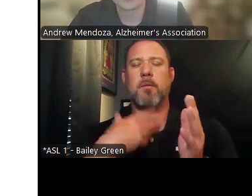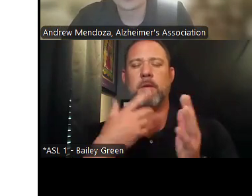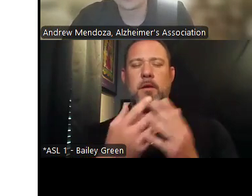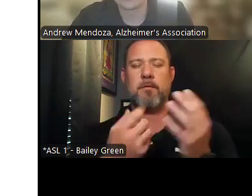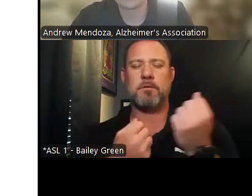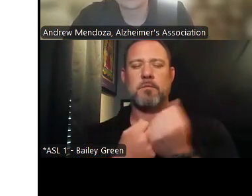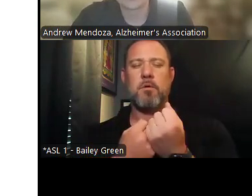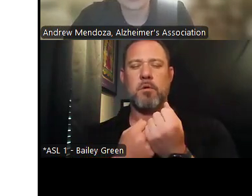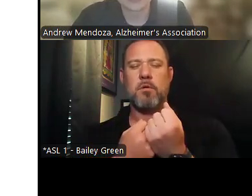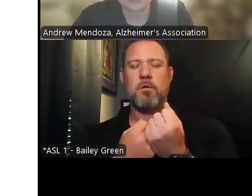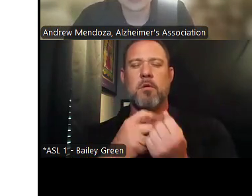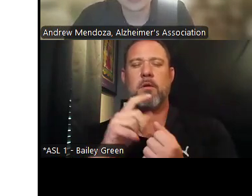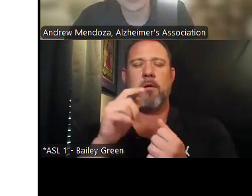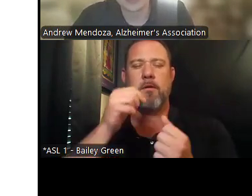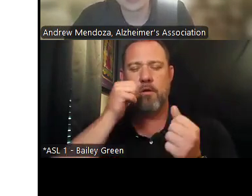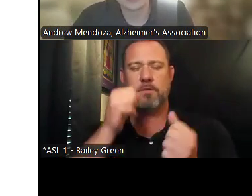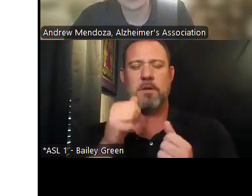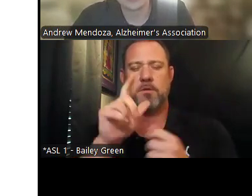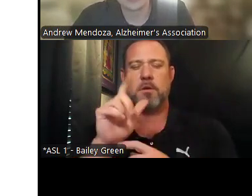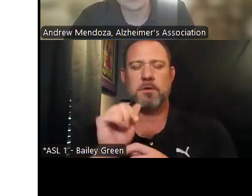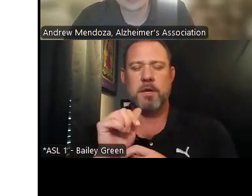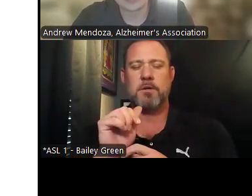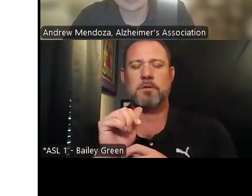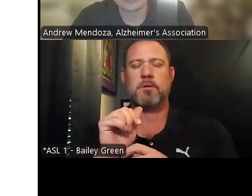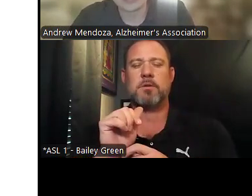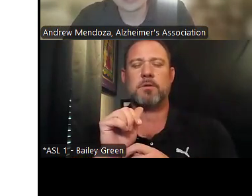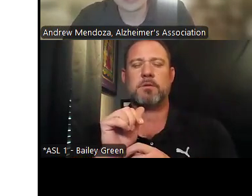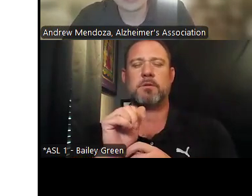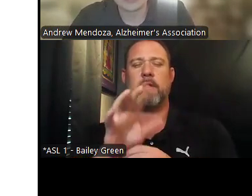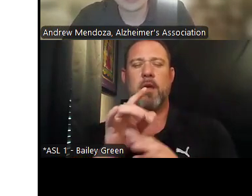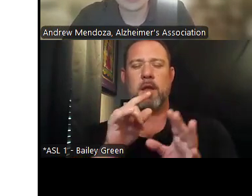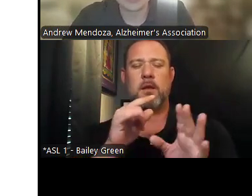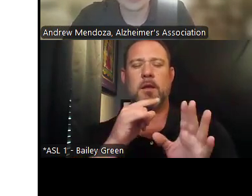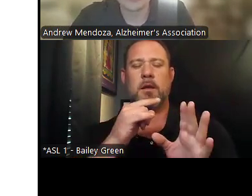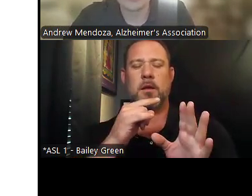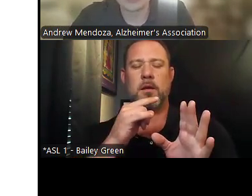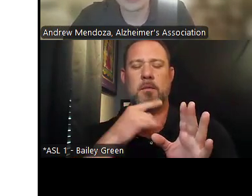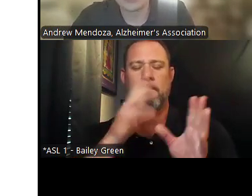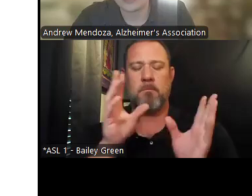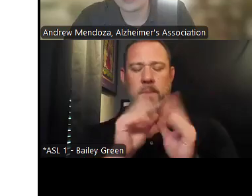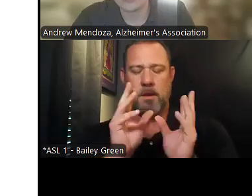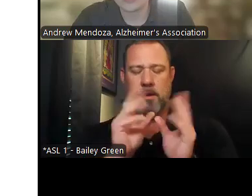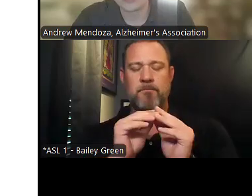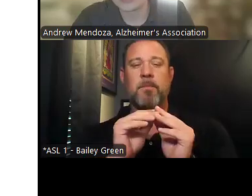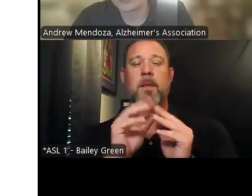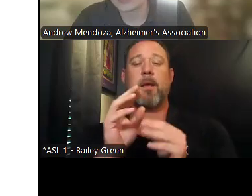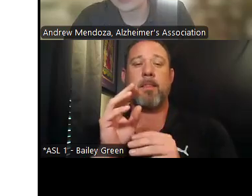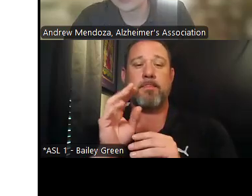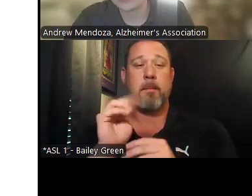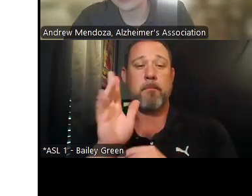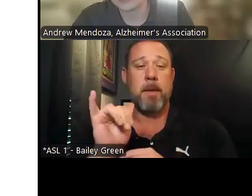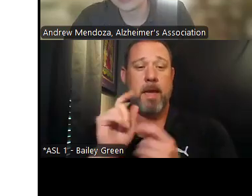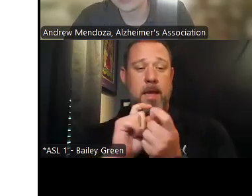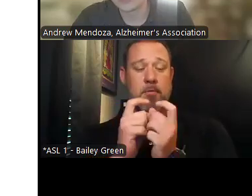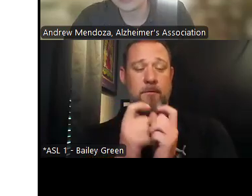of Alzheimer's Los Angeles as well at that hearing. And then, as Barbara mentioned, the May revision is expected